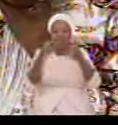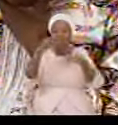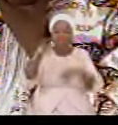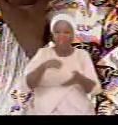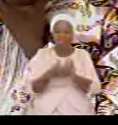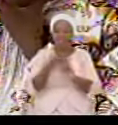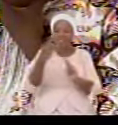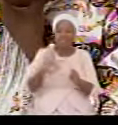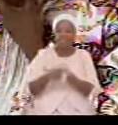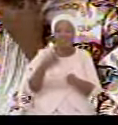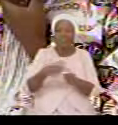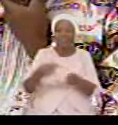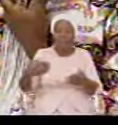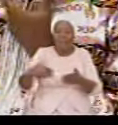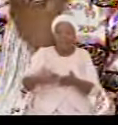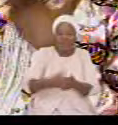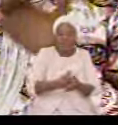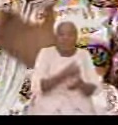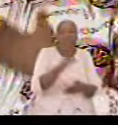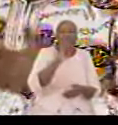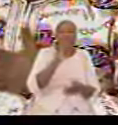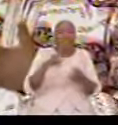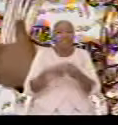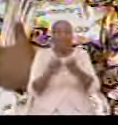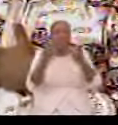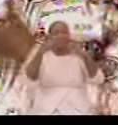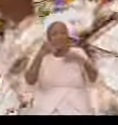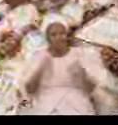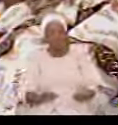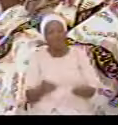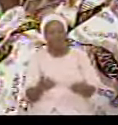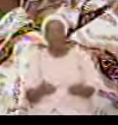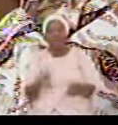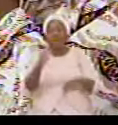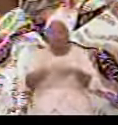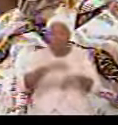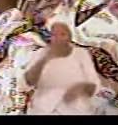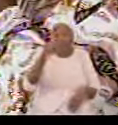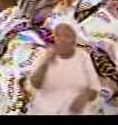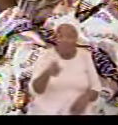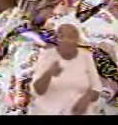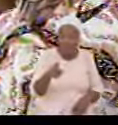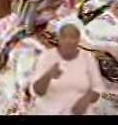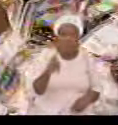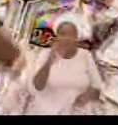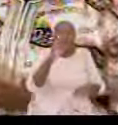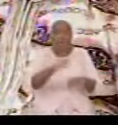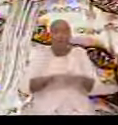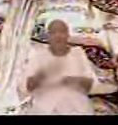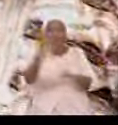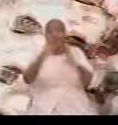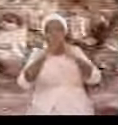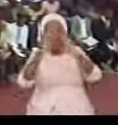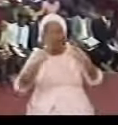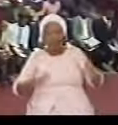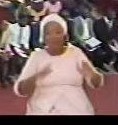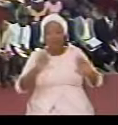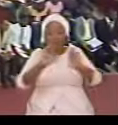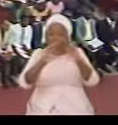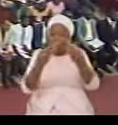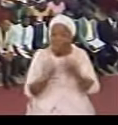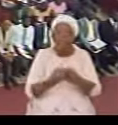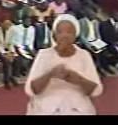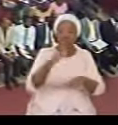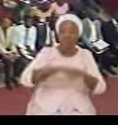The refreshing is beginning to come upon you, upon your household, upon